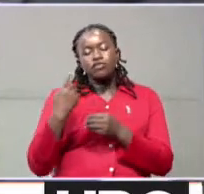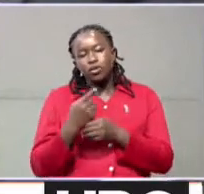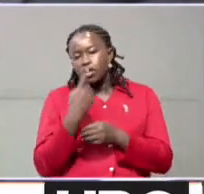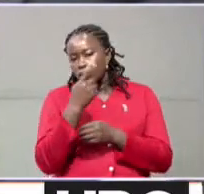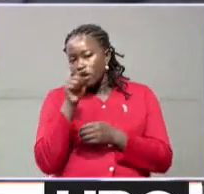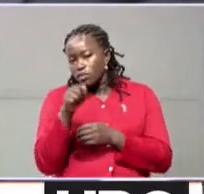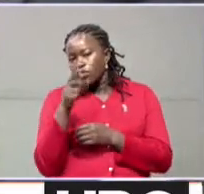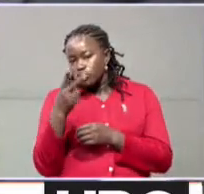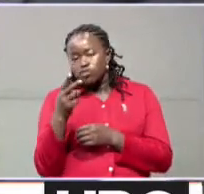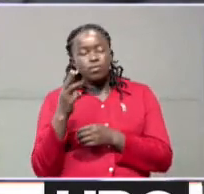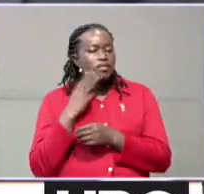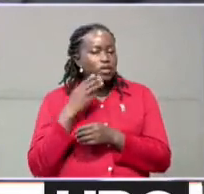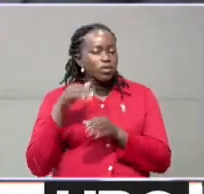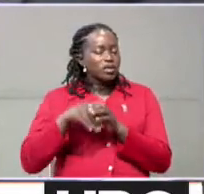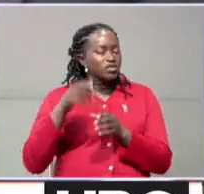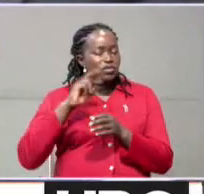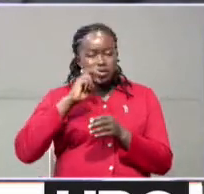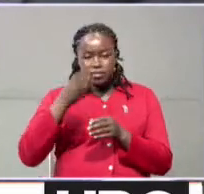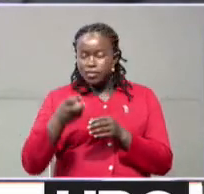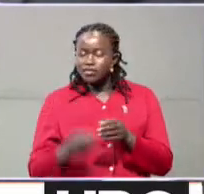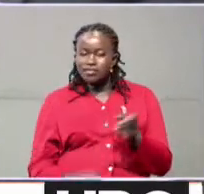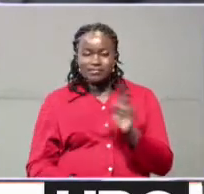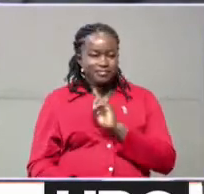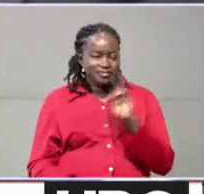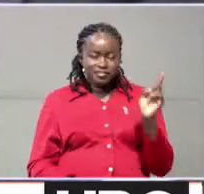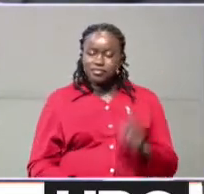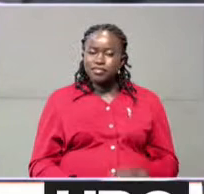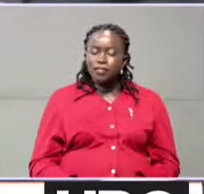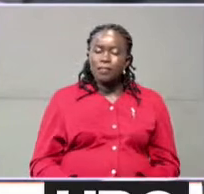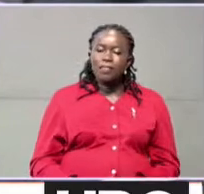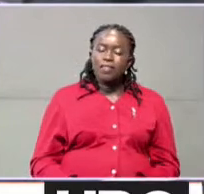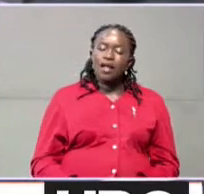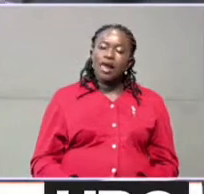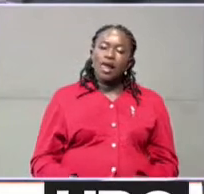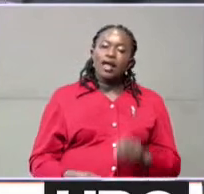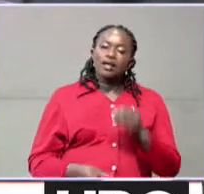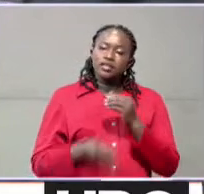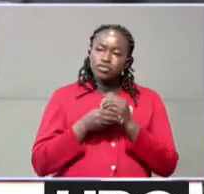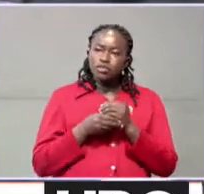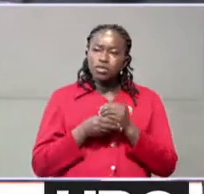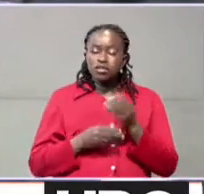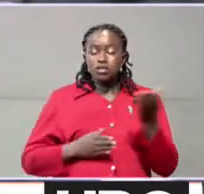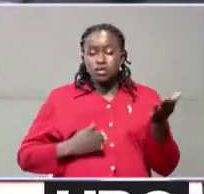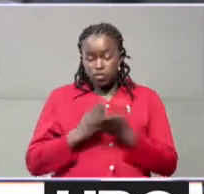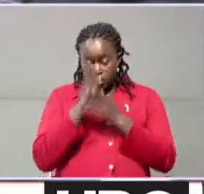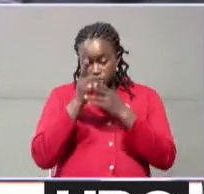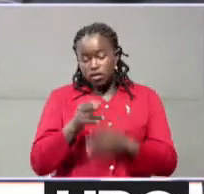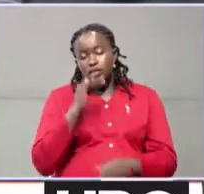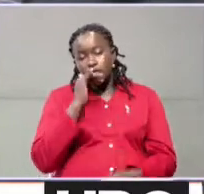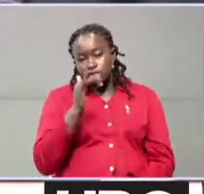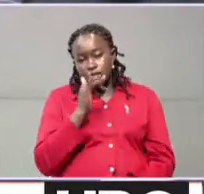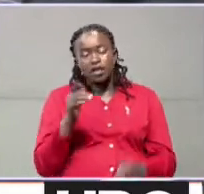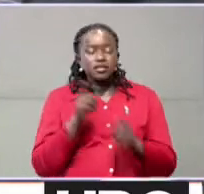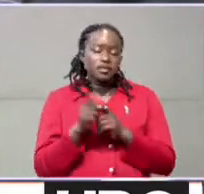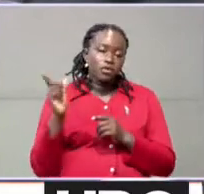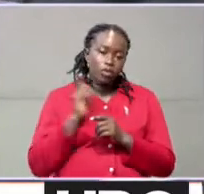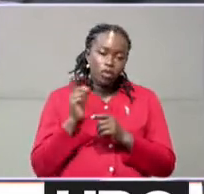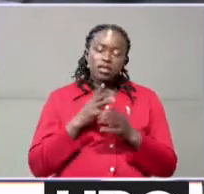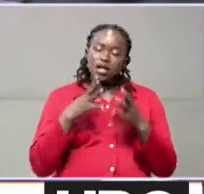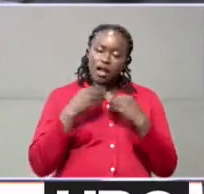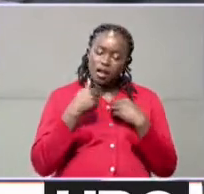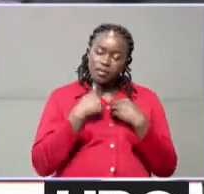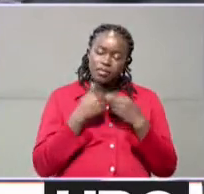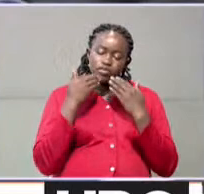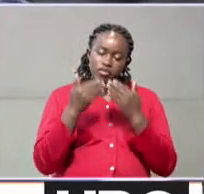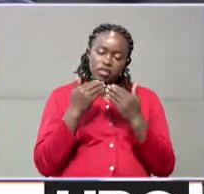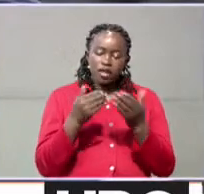million in the response in addition not only was speaker and colleagues allow me to thank uganda